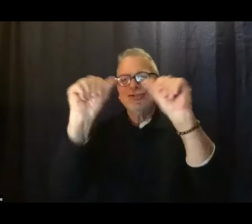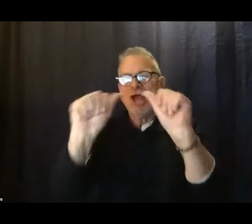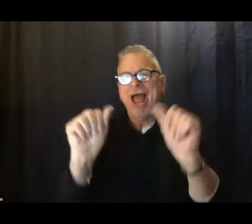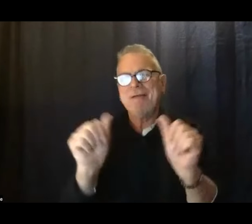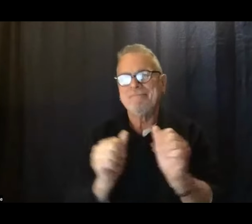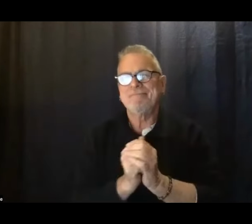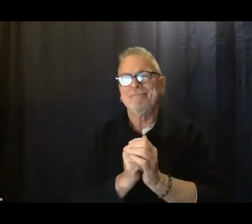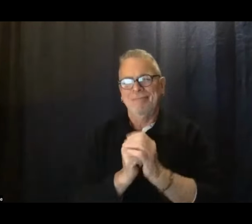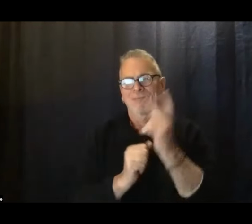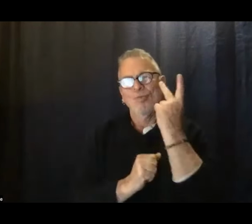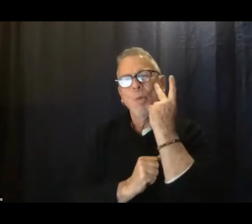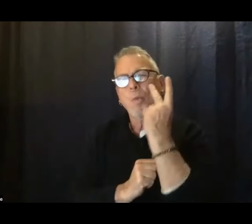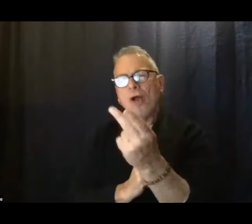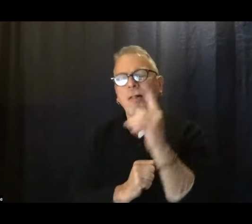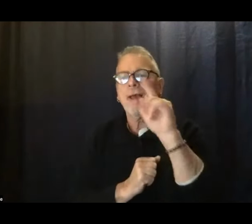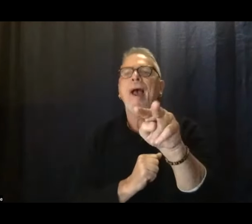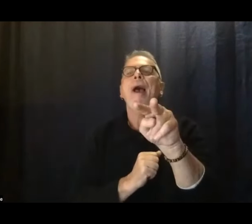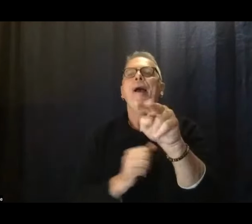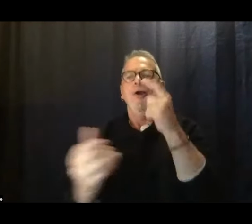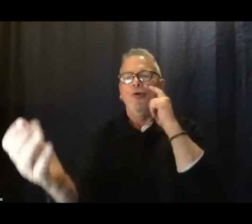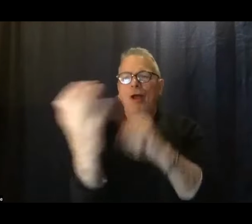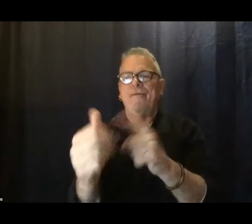the movement, etc., the hand shape.